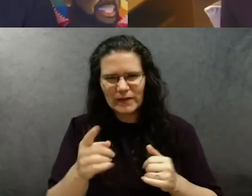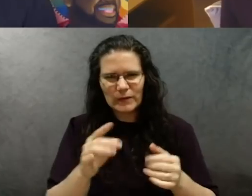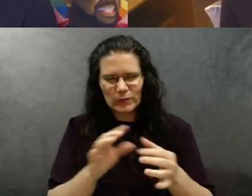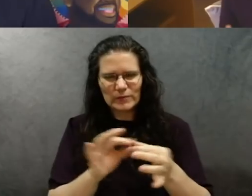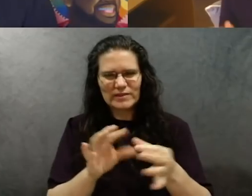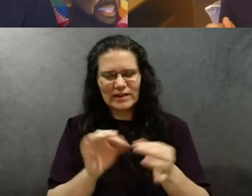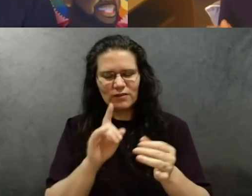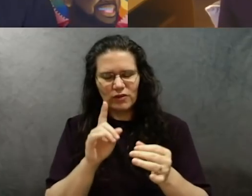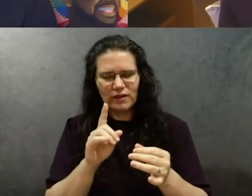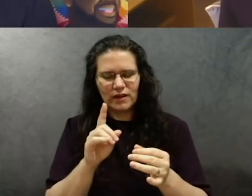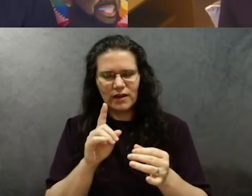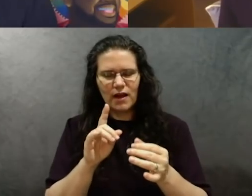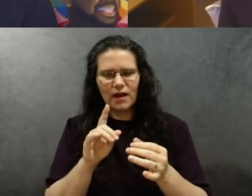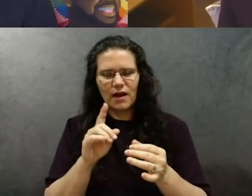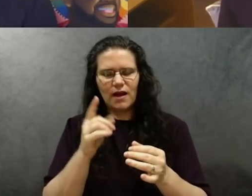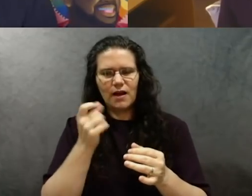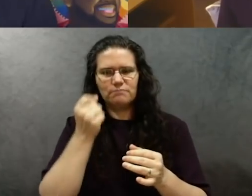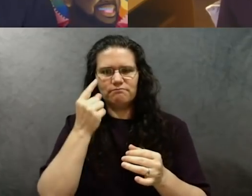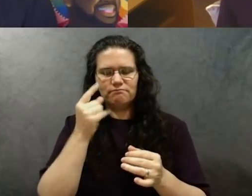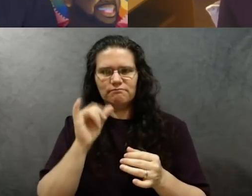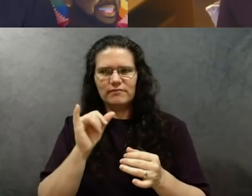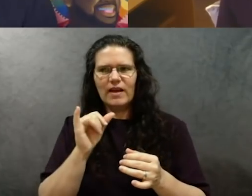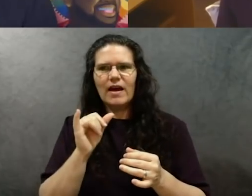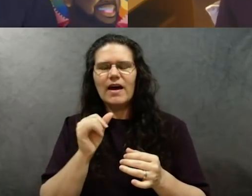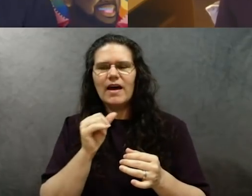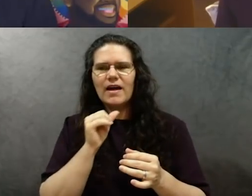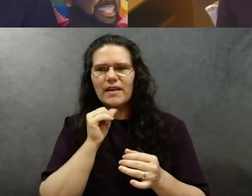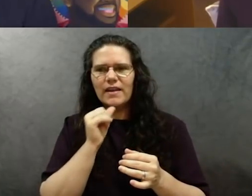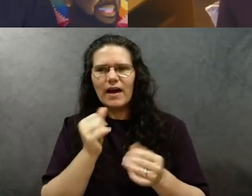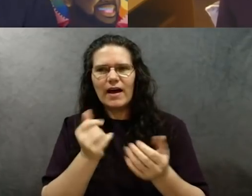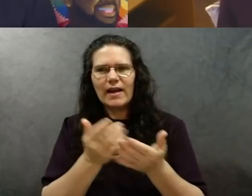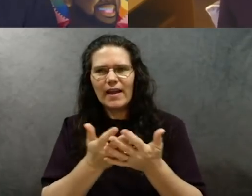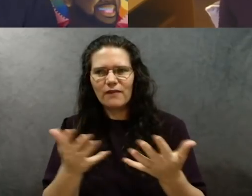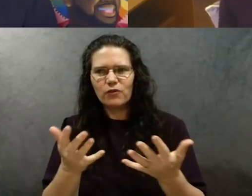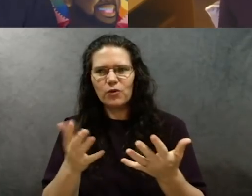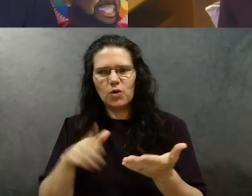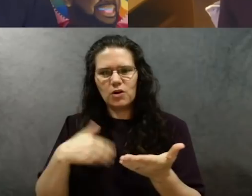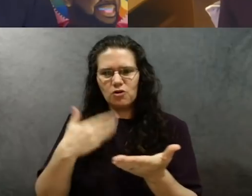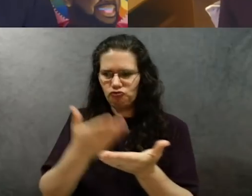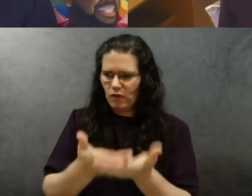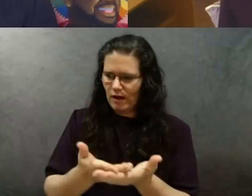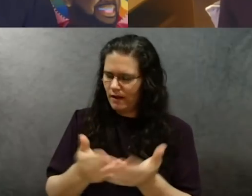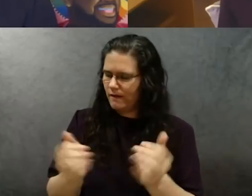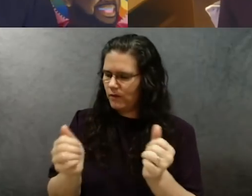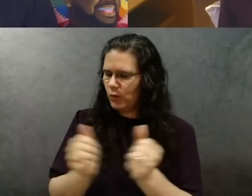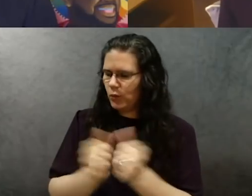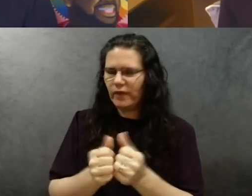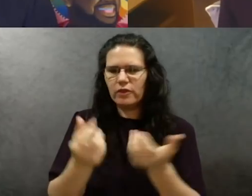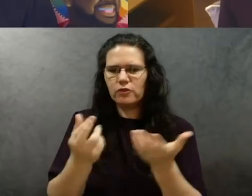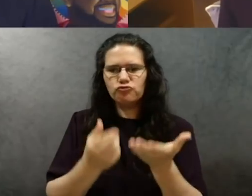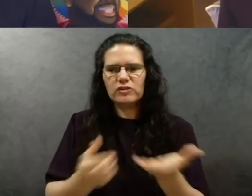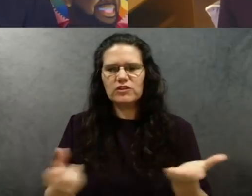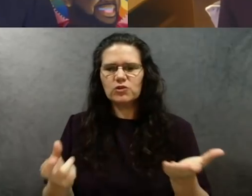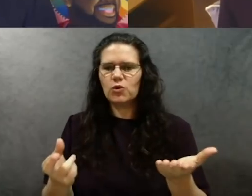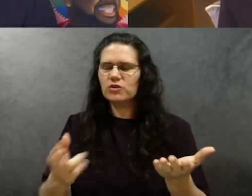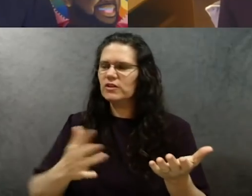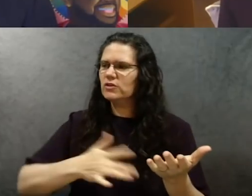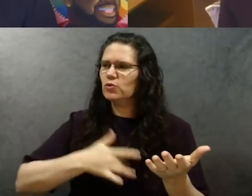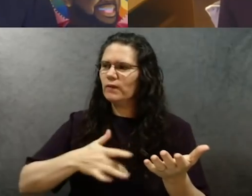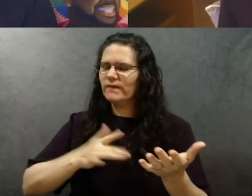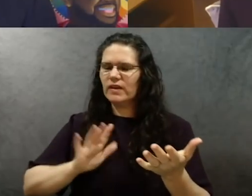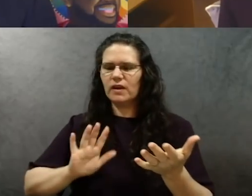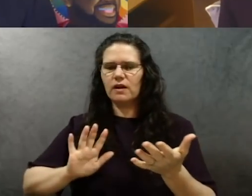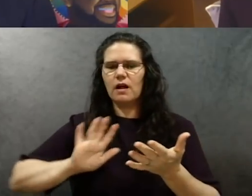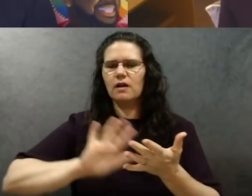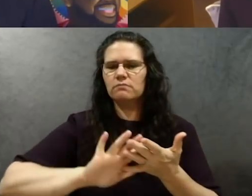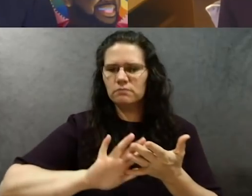is that not everybody comes in with the resources to have that kind of sense of contact or belonging. You